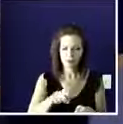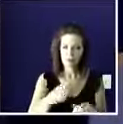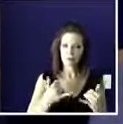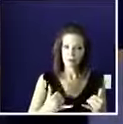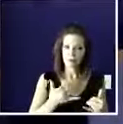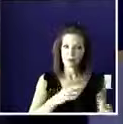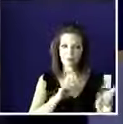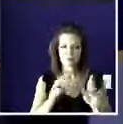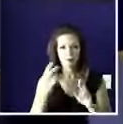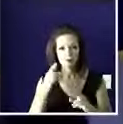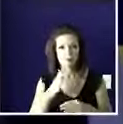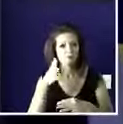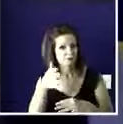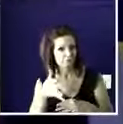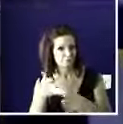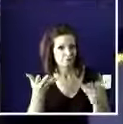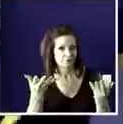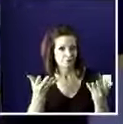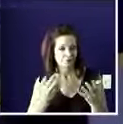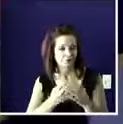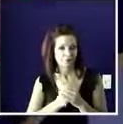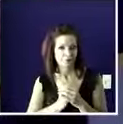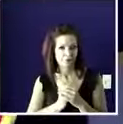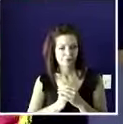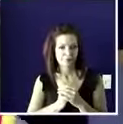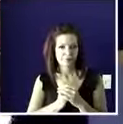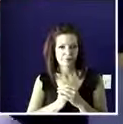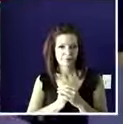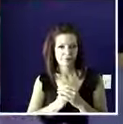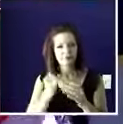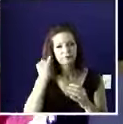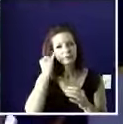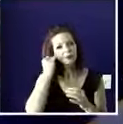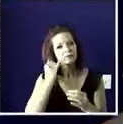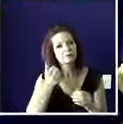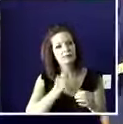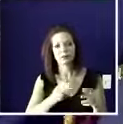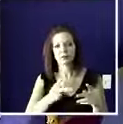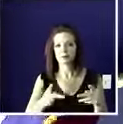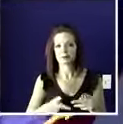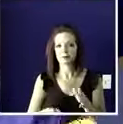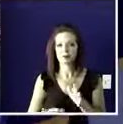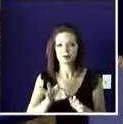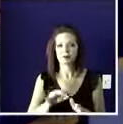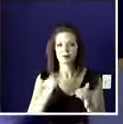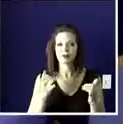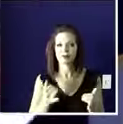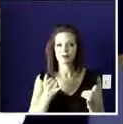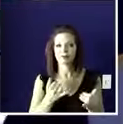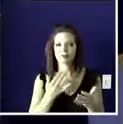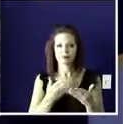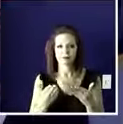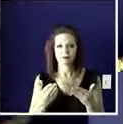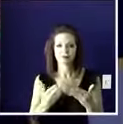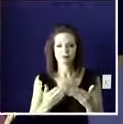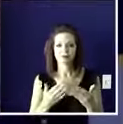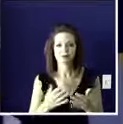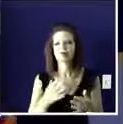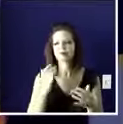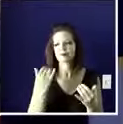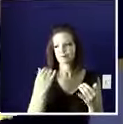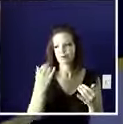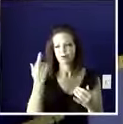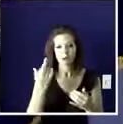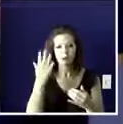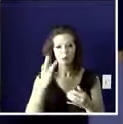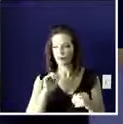prepare for our future. If there is any place to find these things, It is the very exact reason we're all